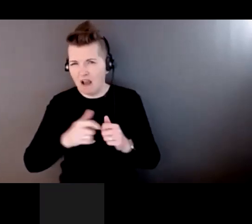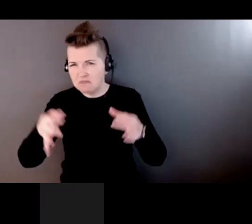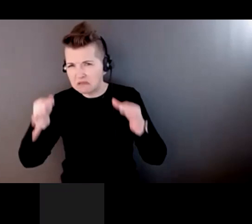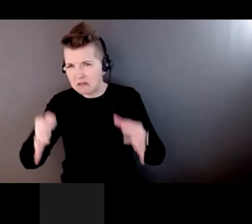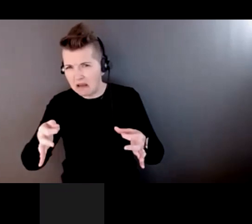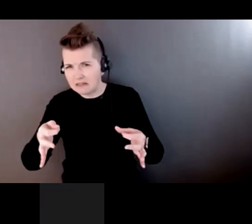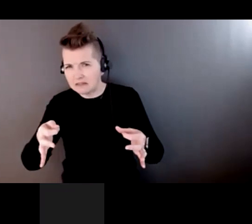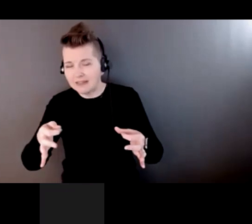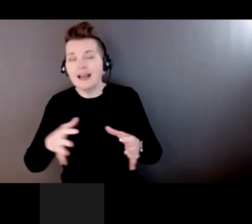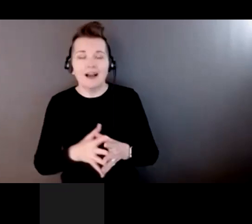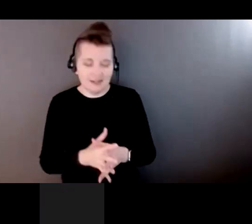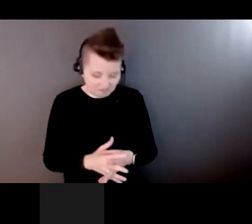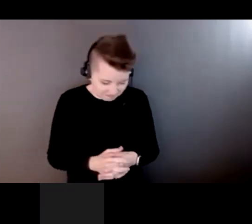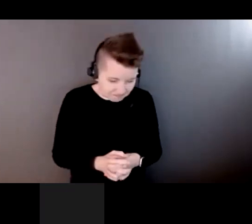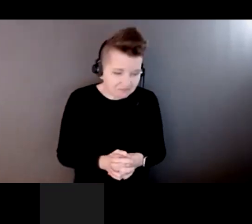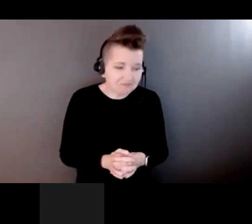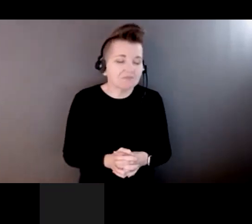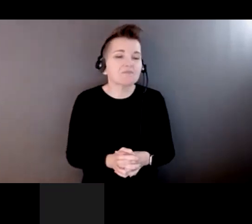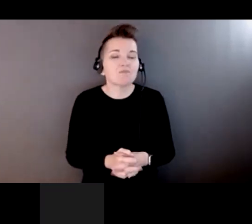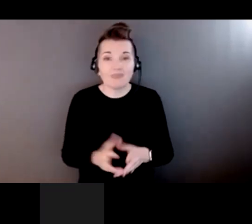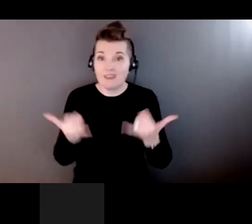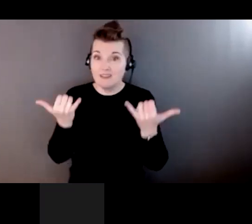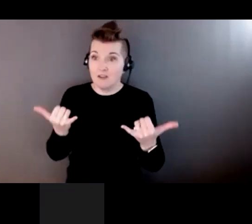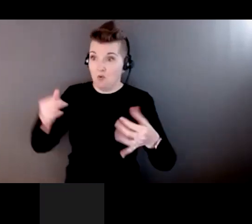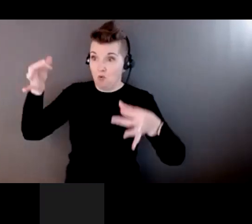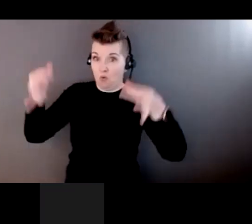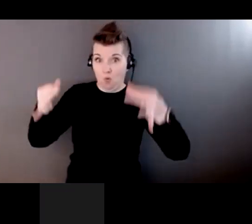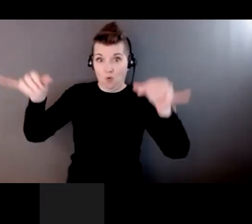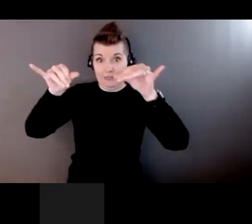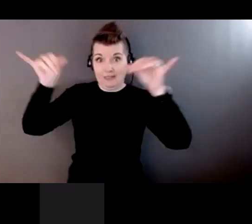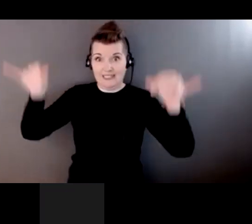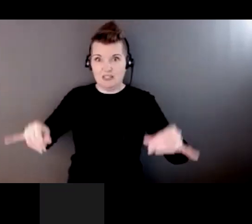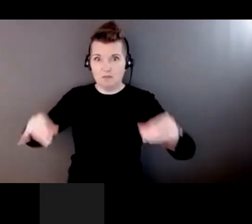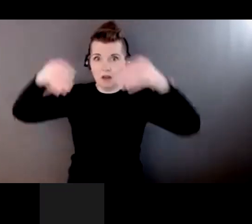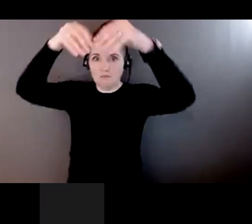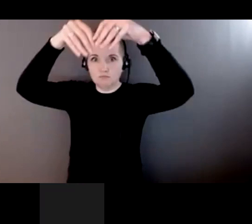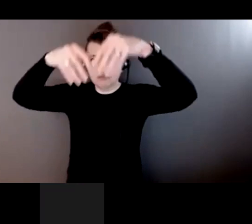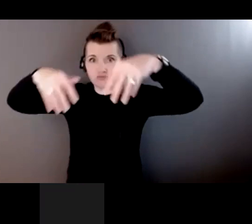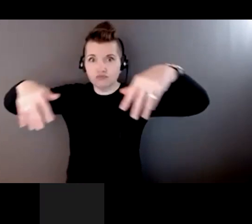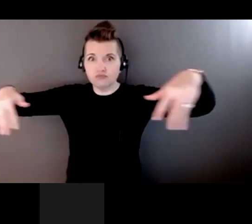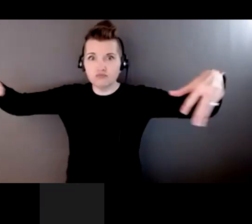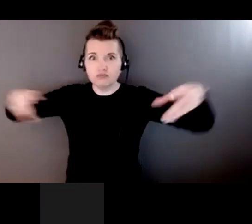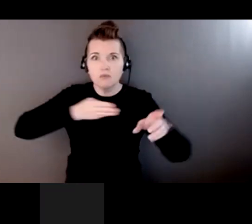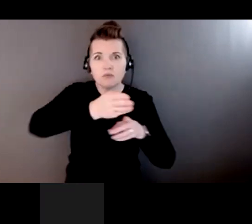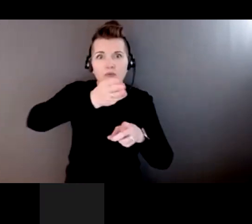support structures within the court system nowadays. Various people who have